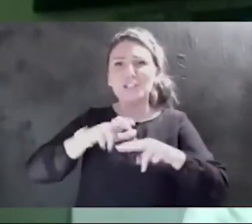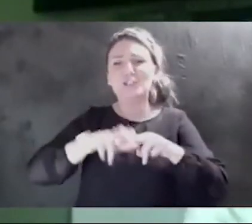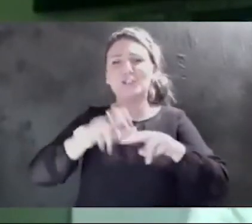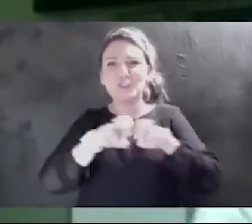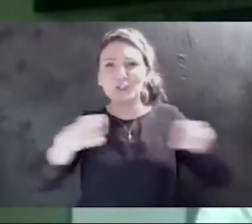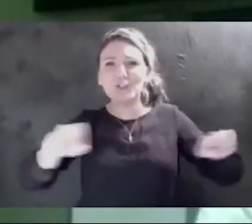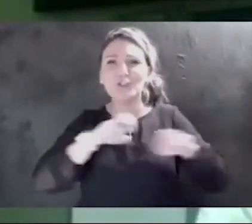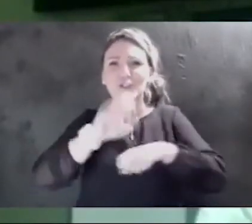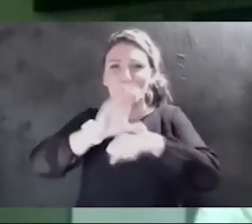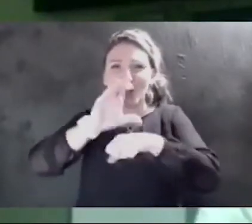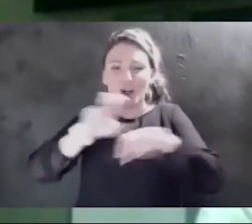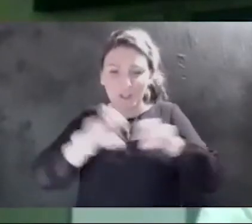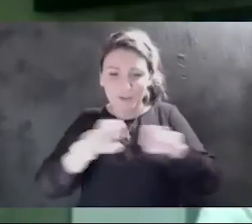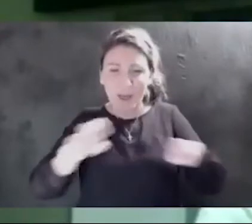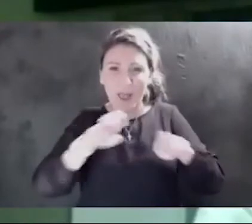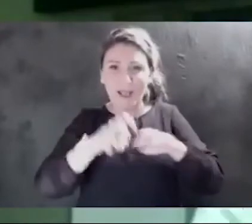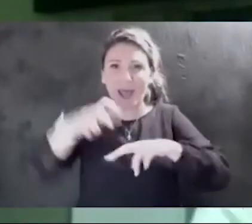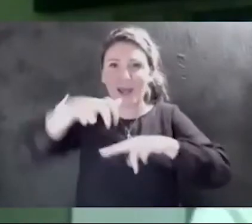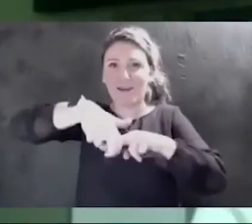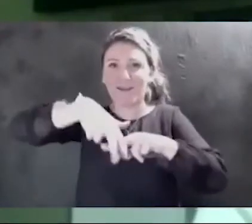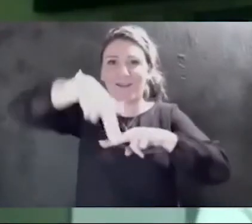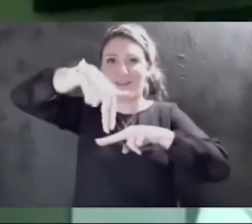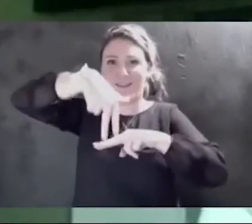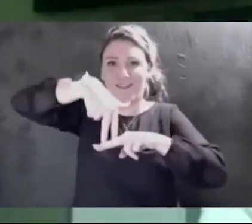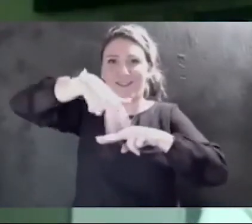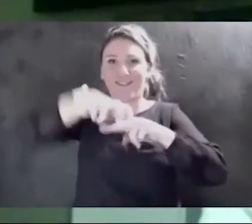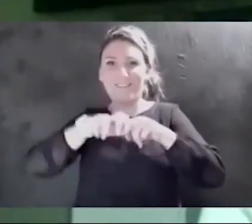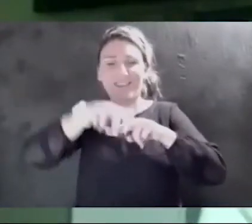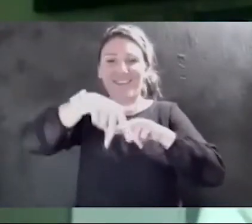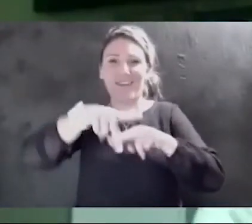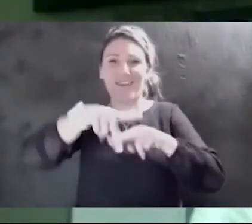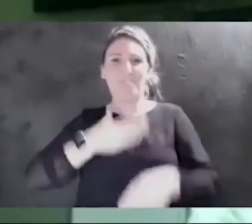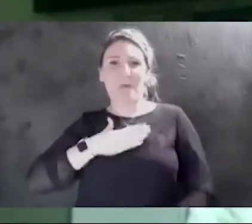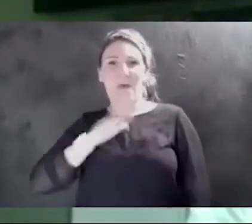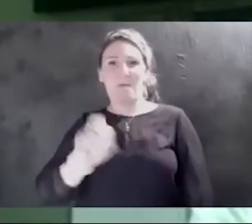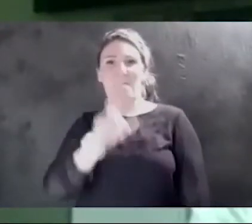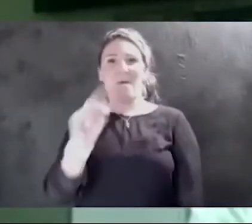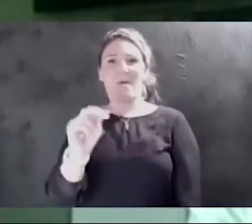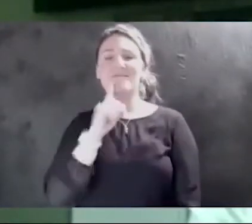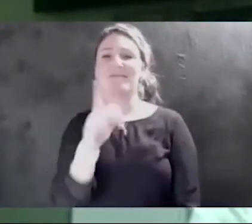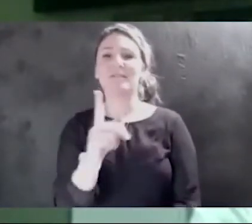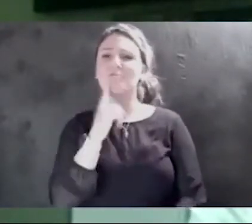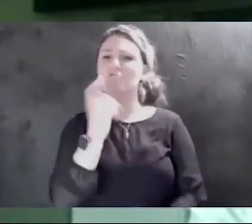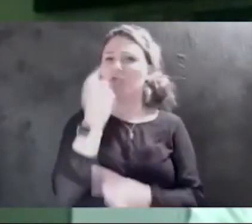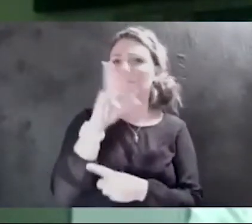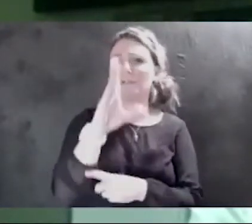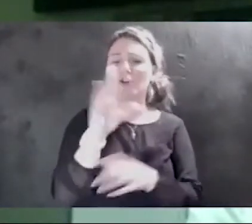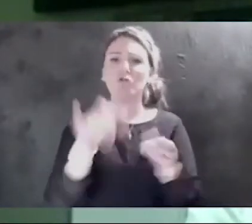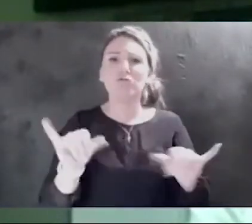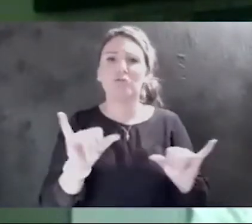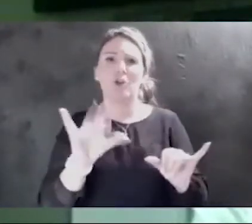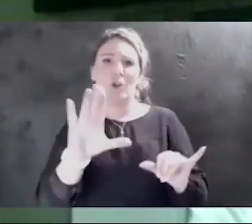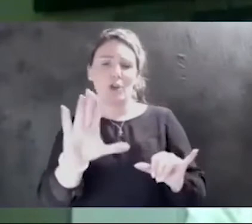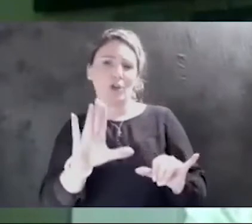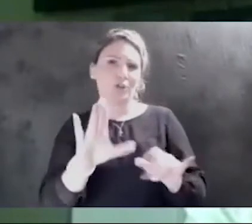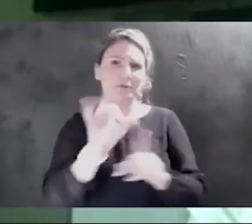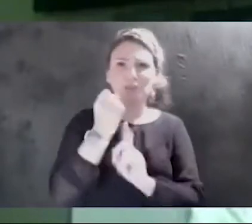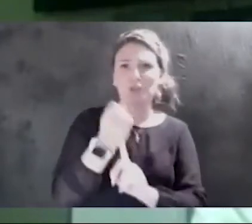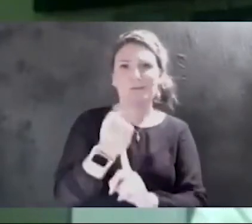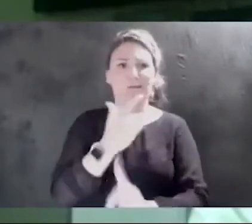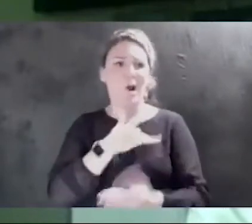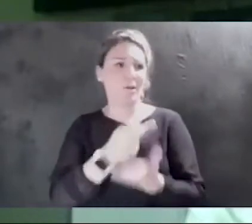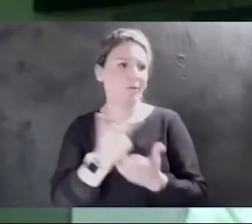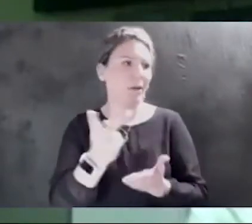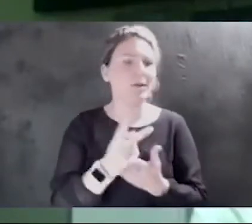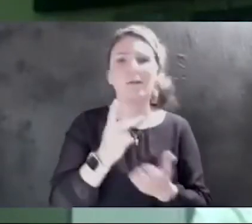of things that we're able to help people really understand about their chronic conditions, their heart failure, their COPD, their